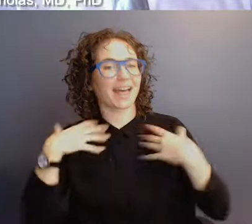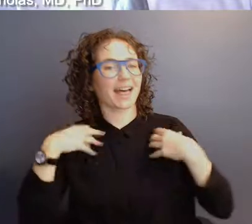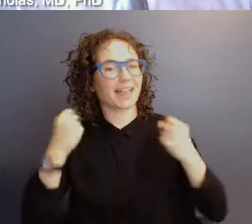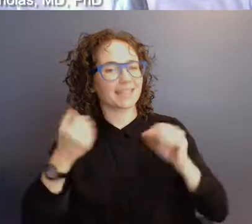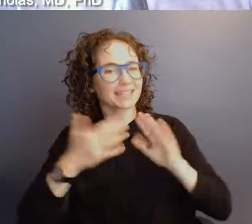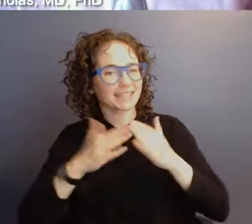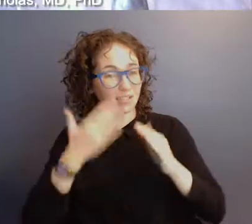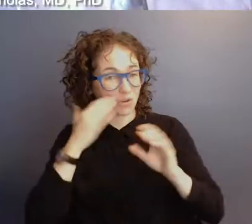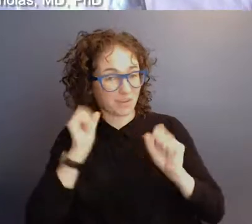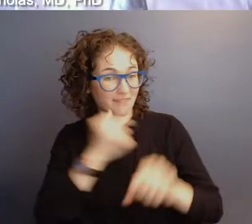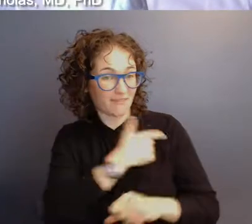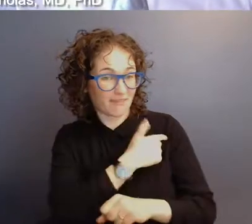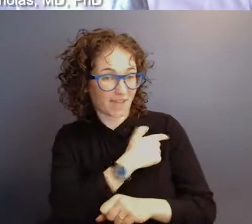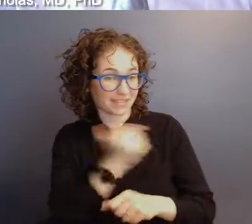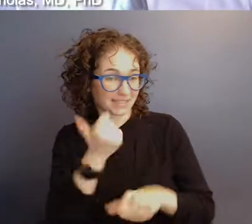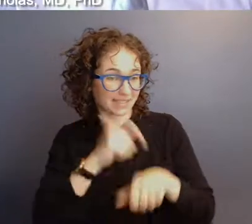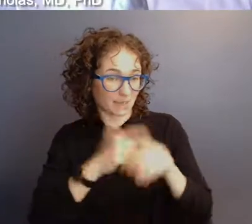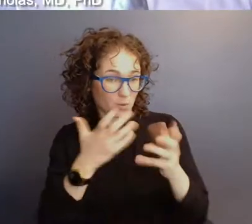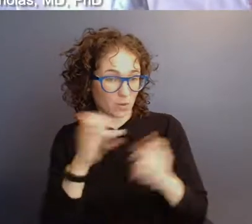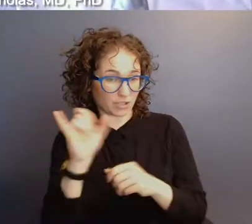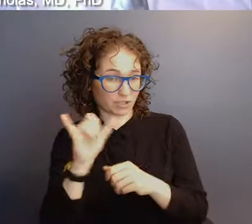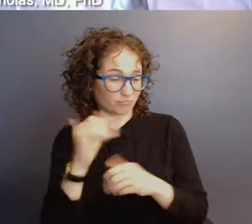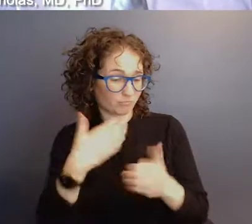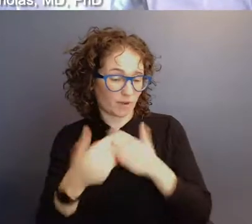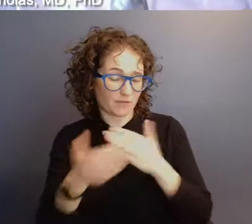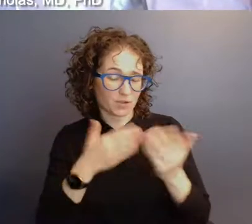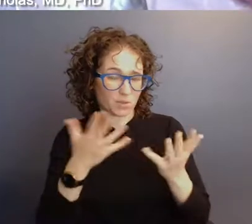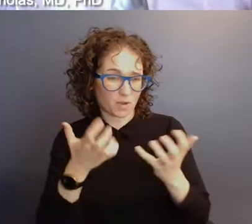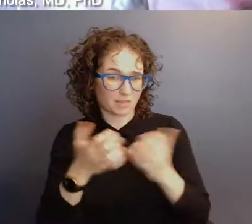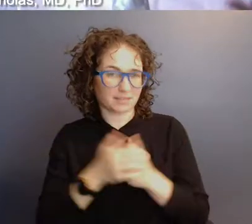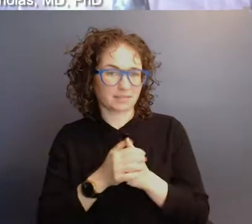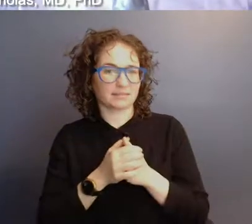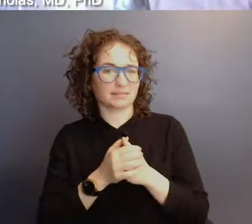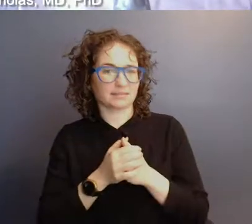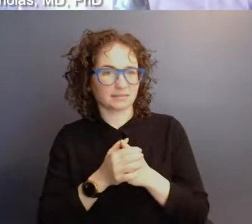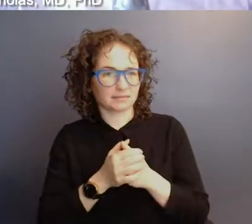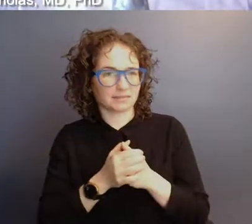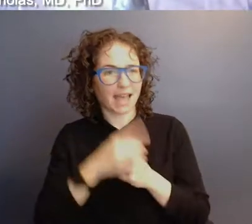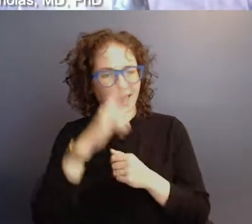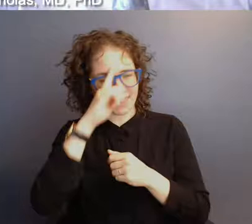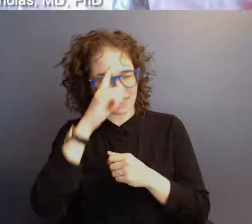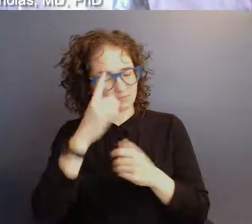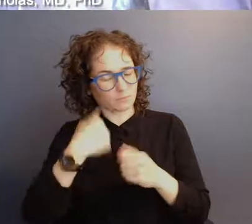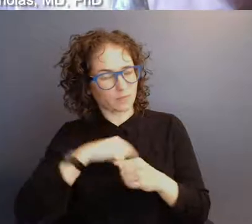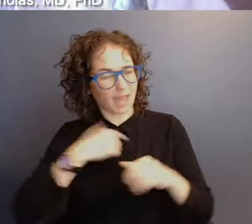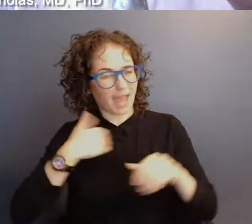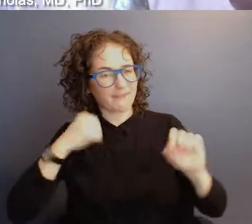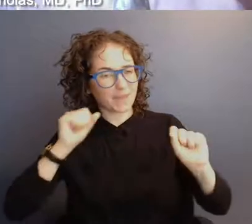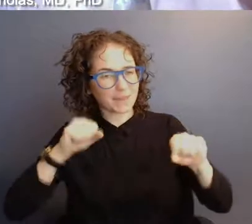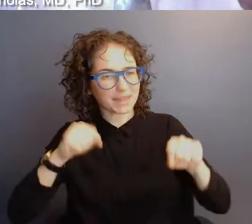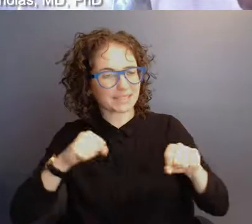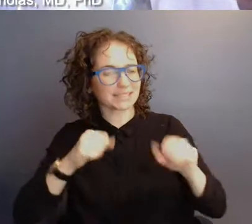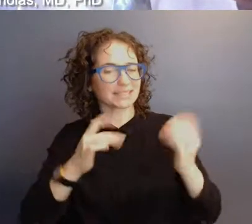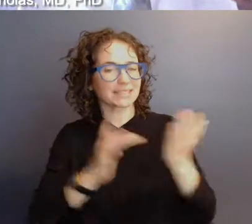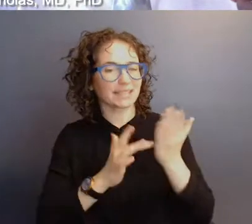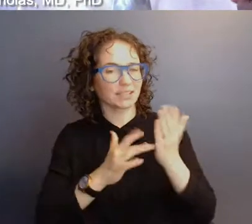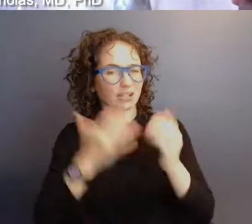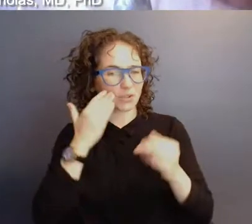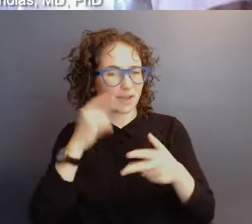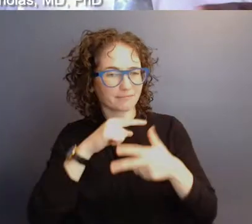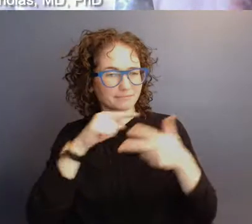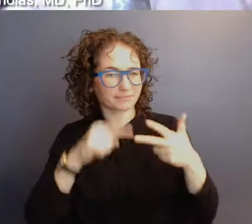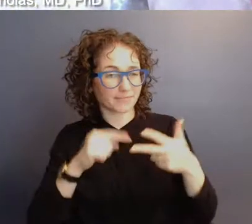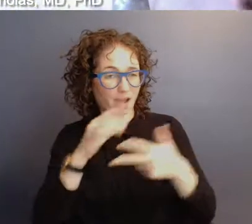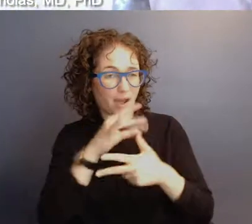vaccinated anytime you want and anywhere you want. I think we have the ability and the technology with having three different options of